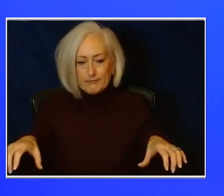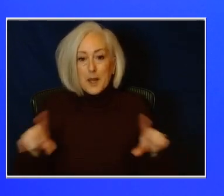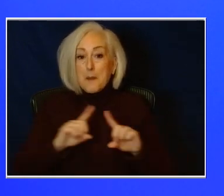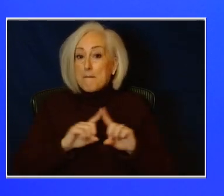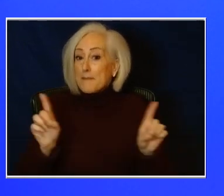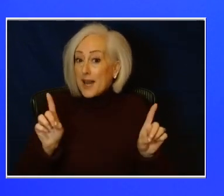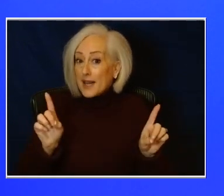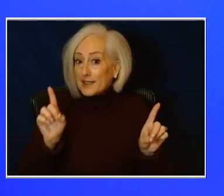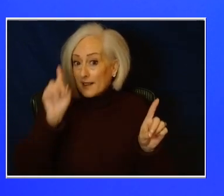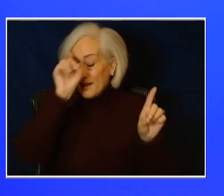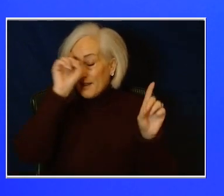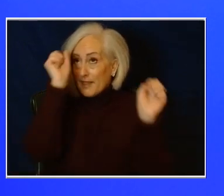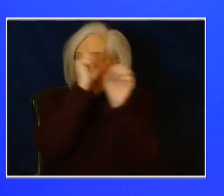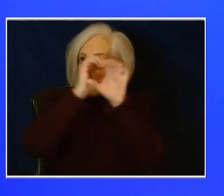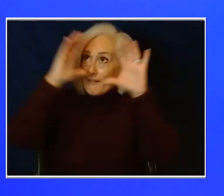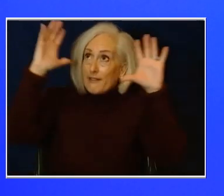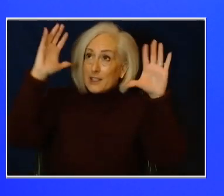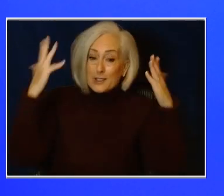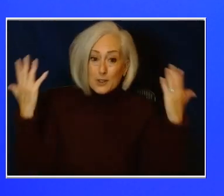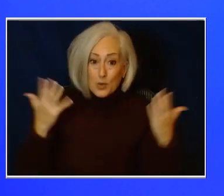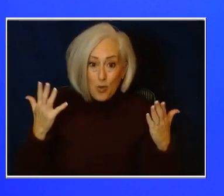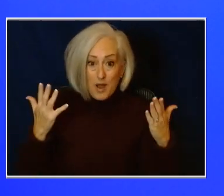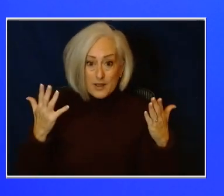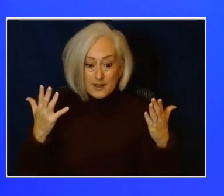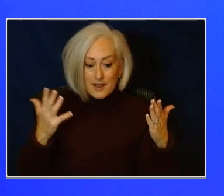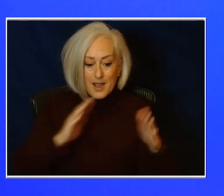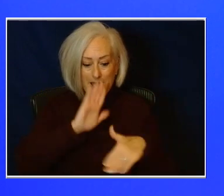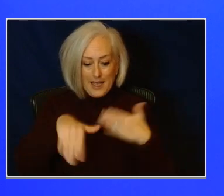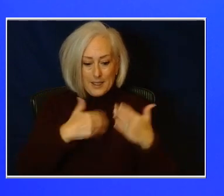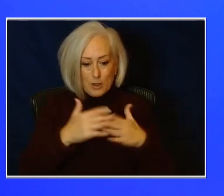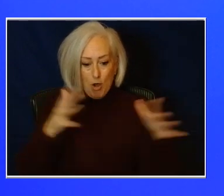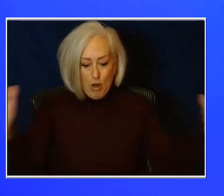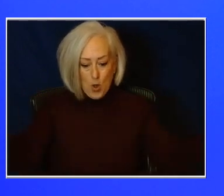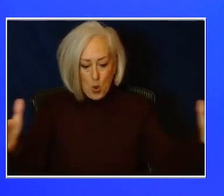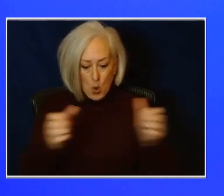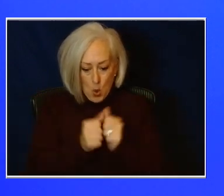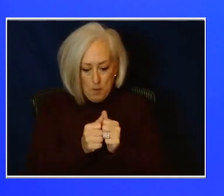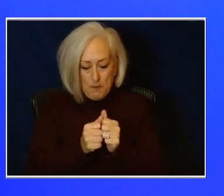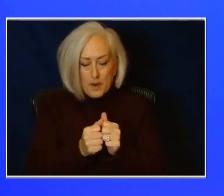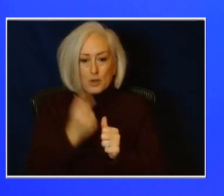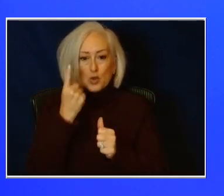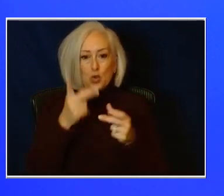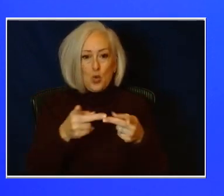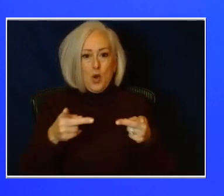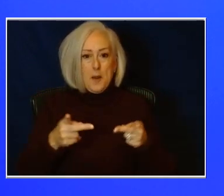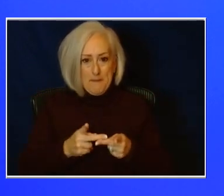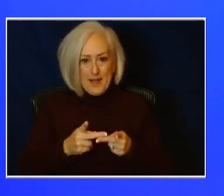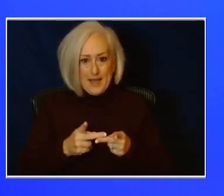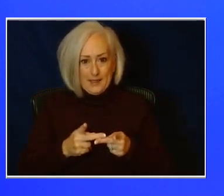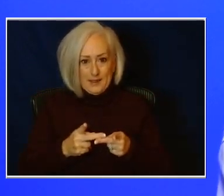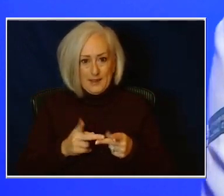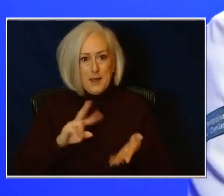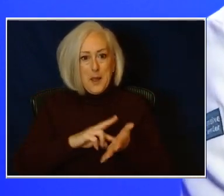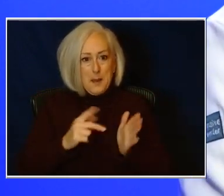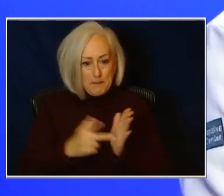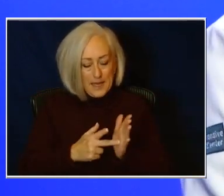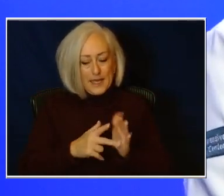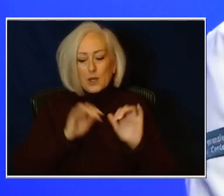try to bring us together in a single facility that would enable us to